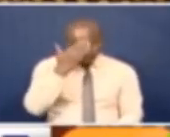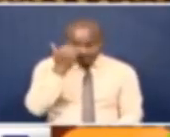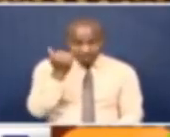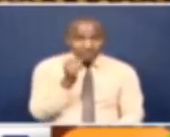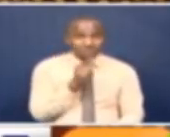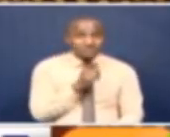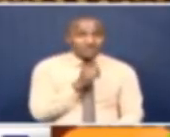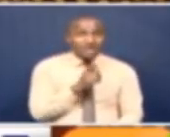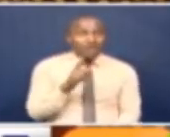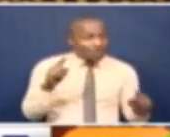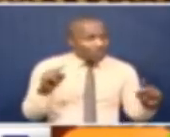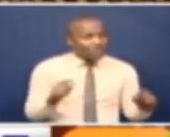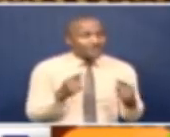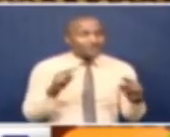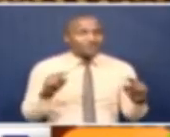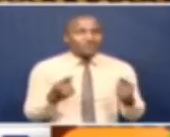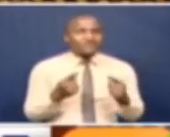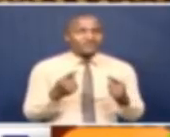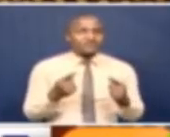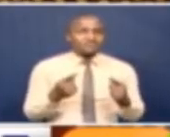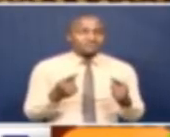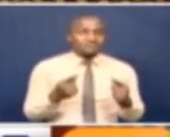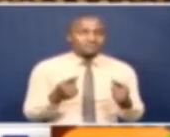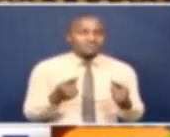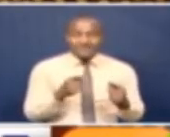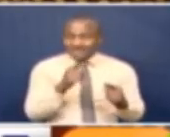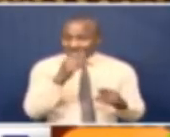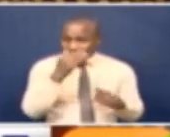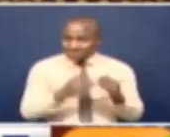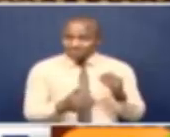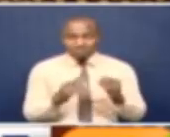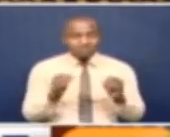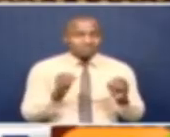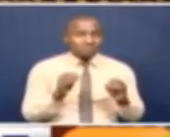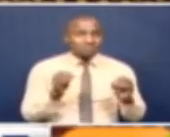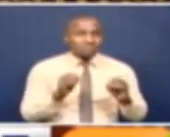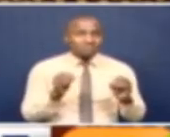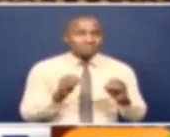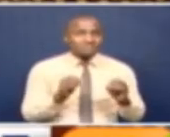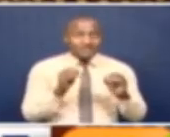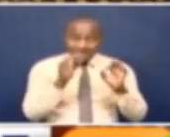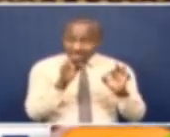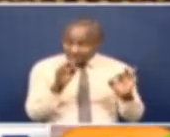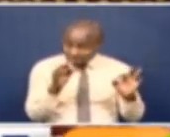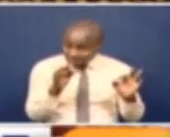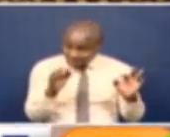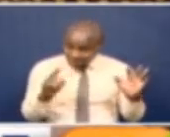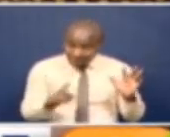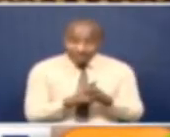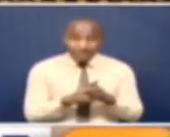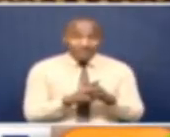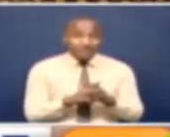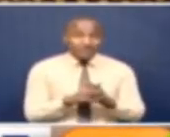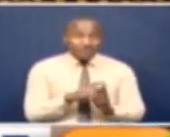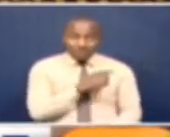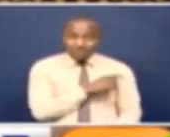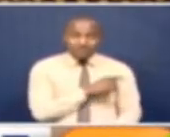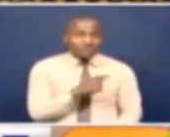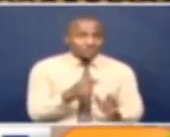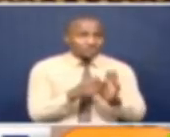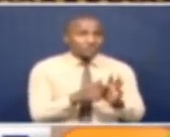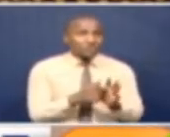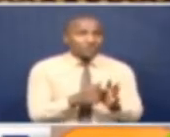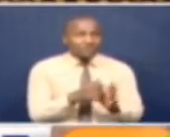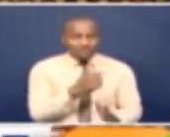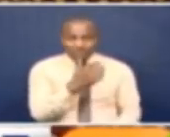the conflict appears never to end. I think if there is an incident, Lakina has shown us about